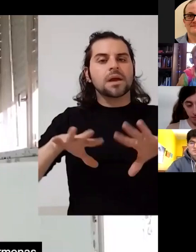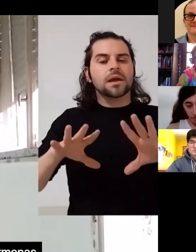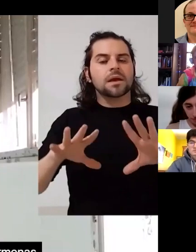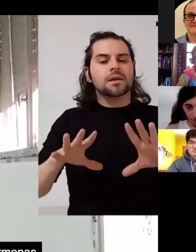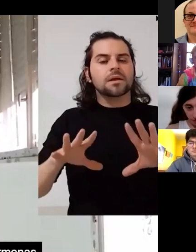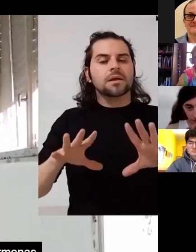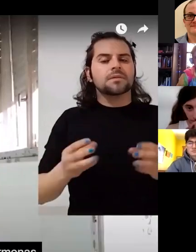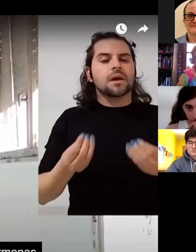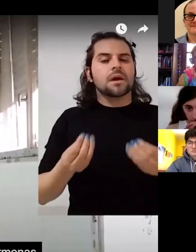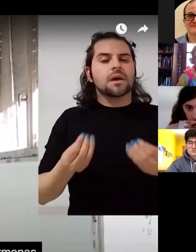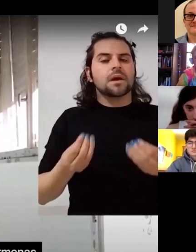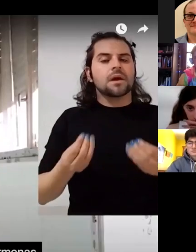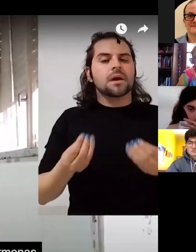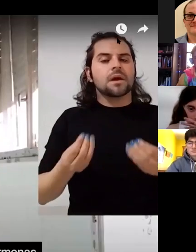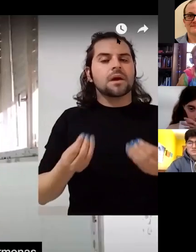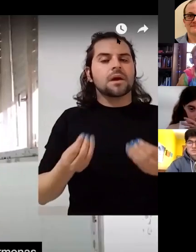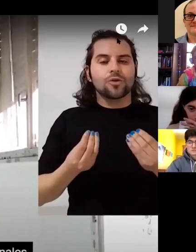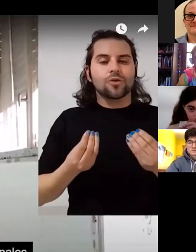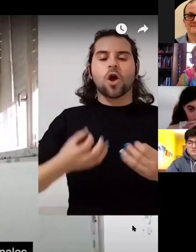The